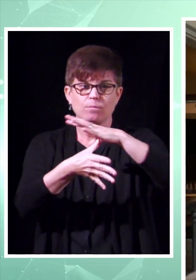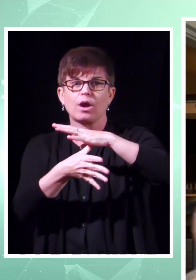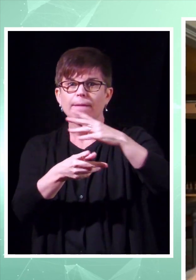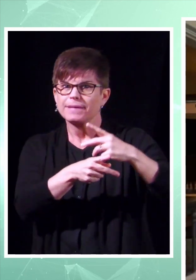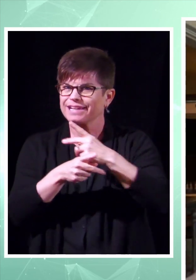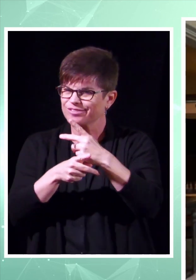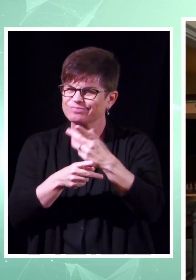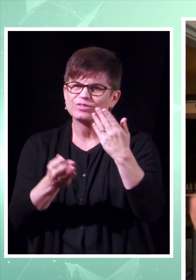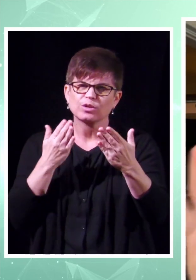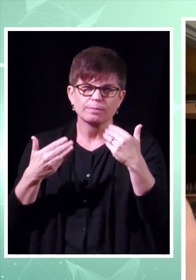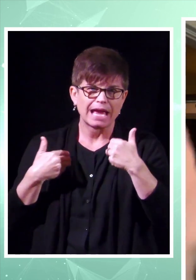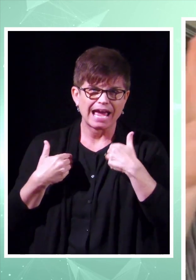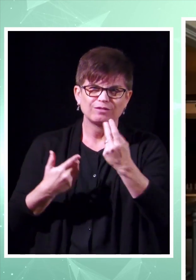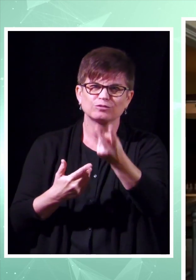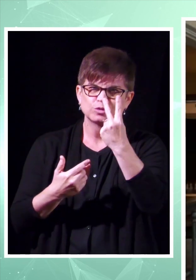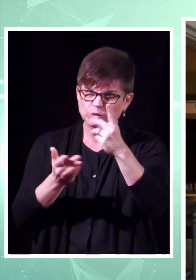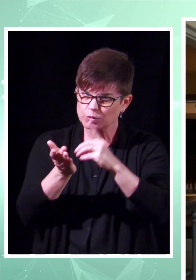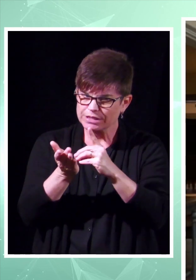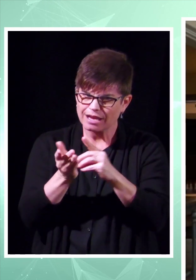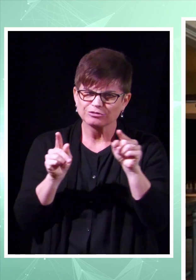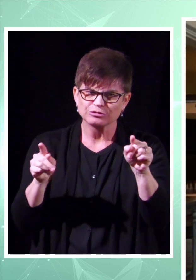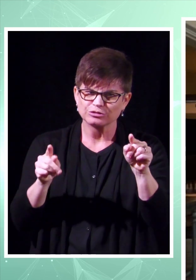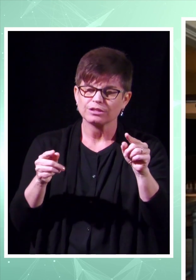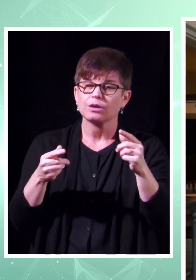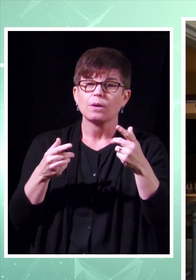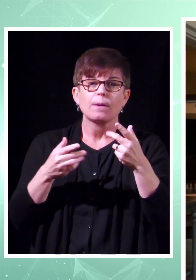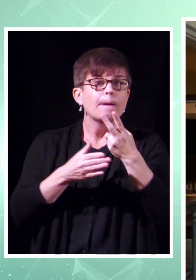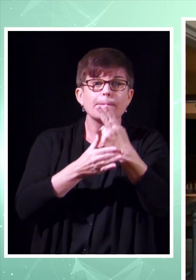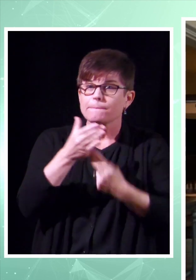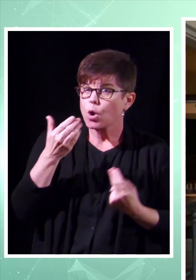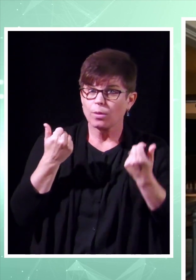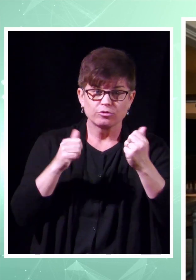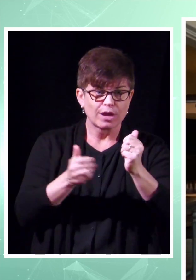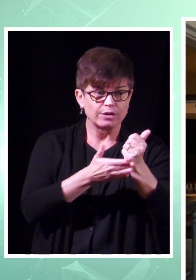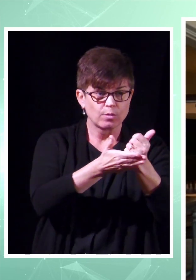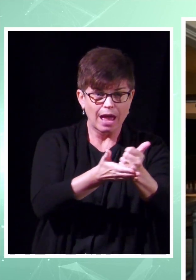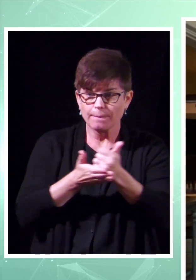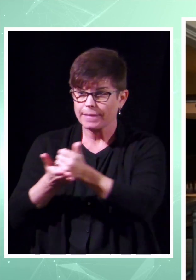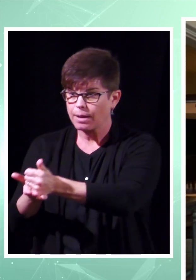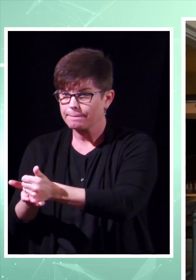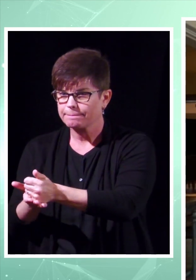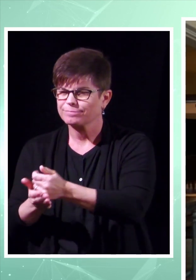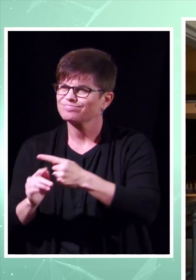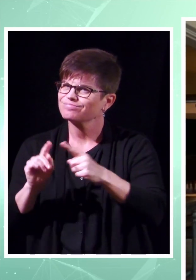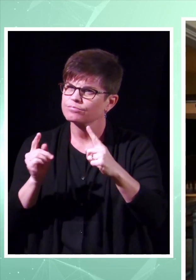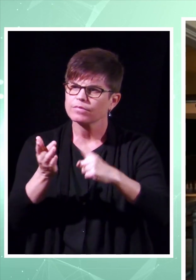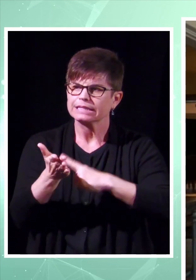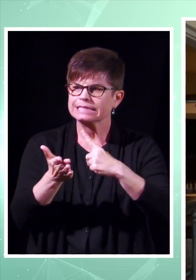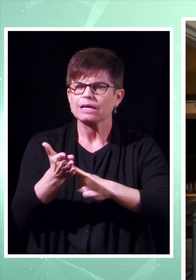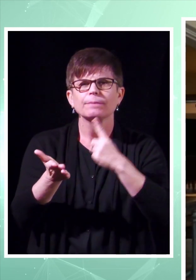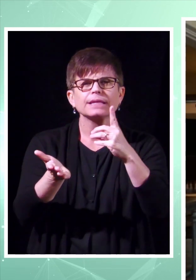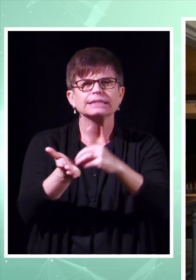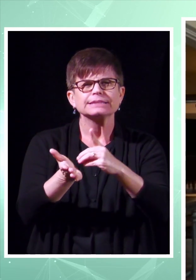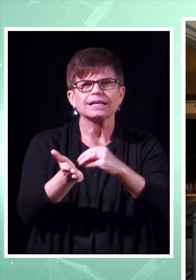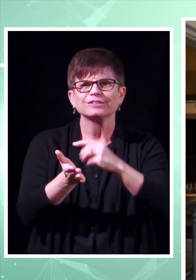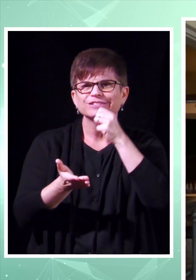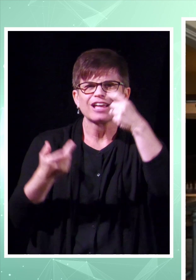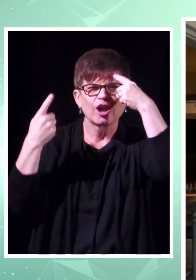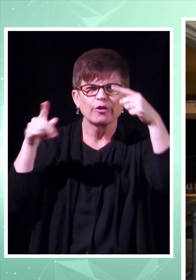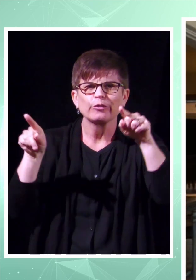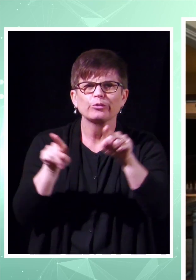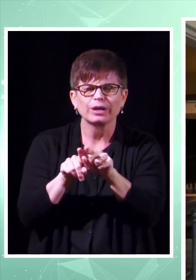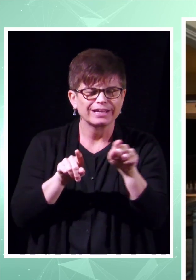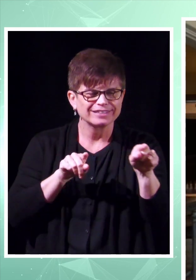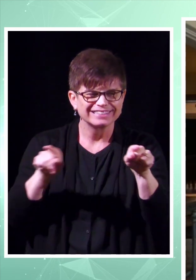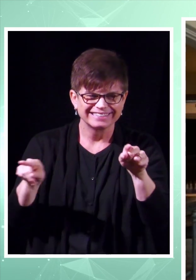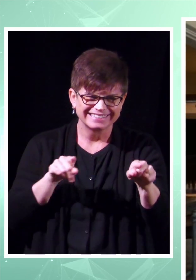have two doctors that are both trying to help you live your best life. And sometimes the doctors might not agree with one another,